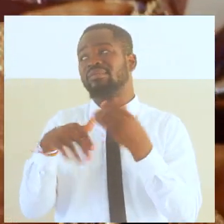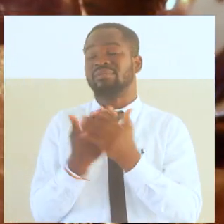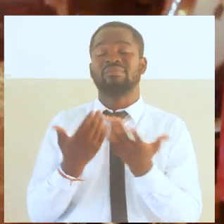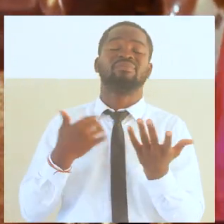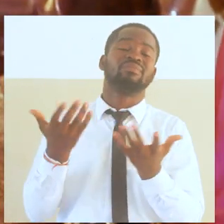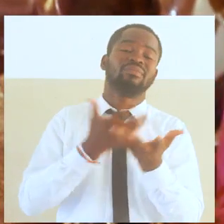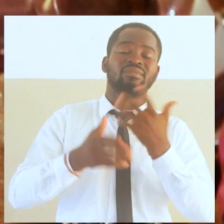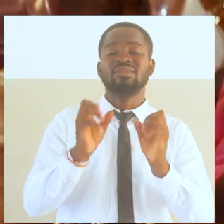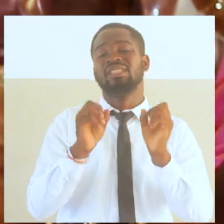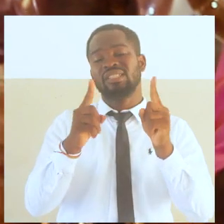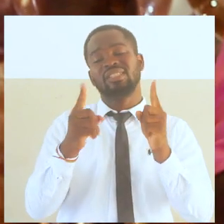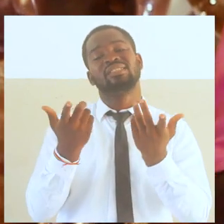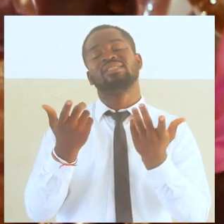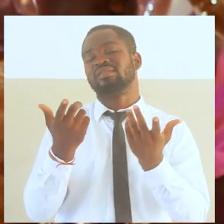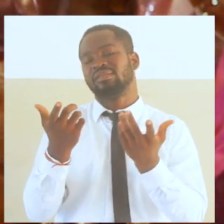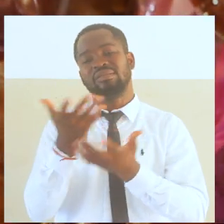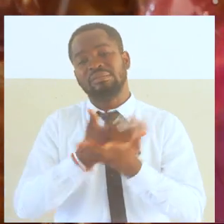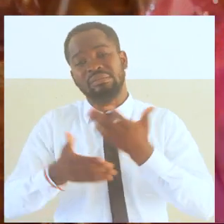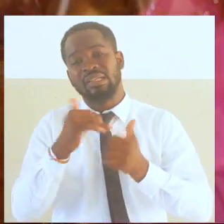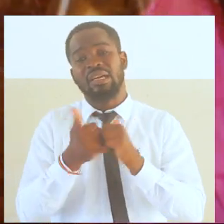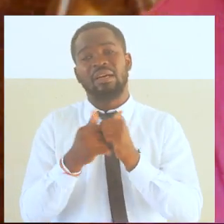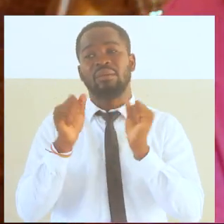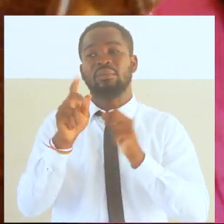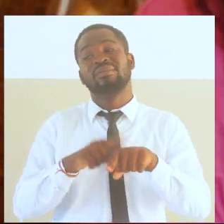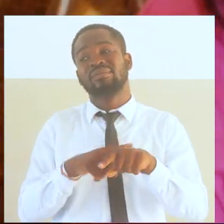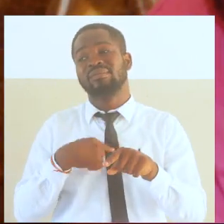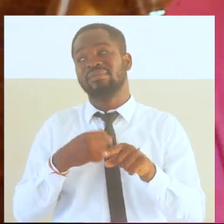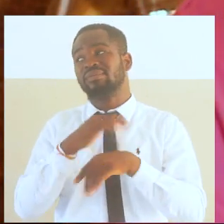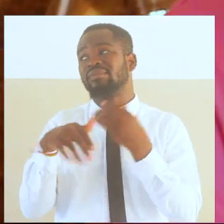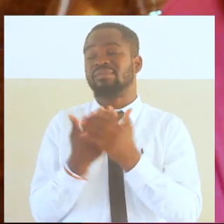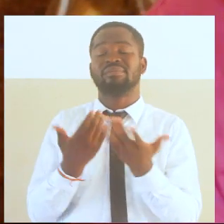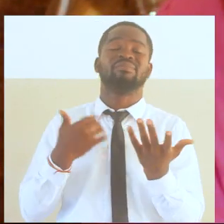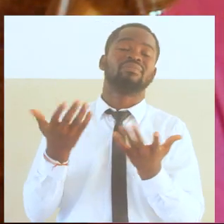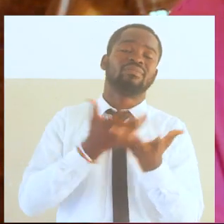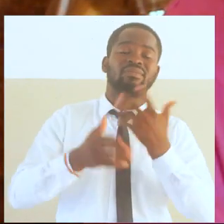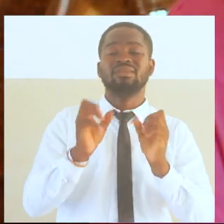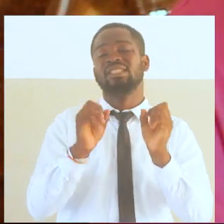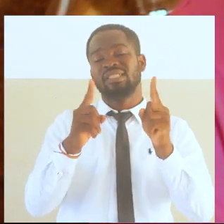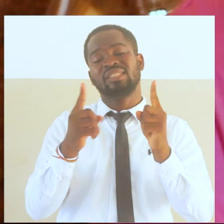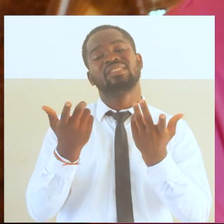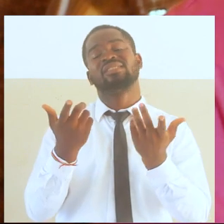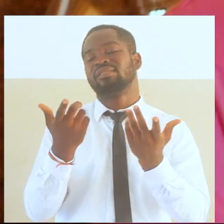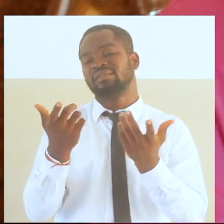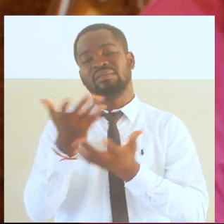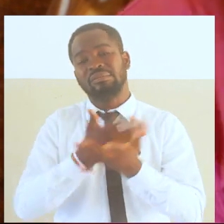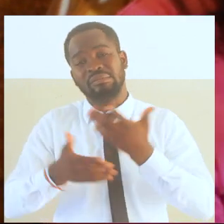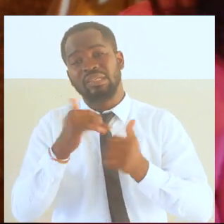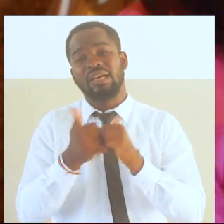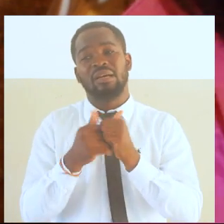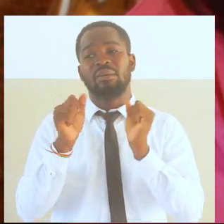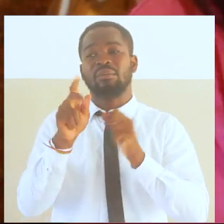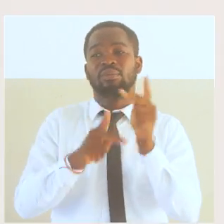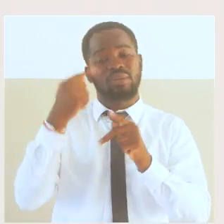Ghanaian with Spina Bifida and Hydrocephalus. But then sometimes I think the parents